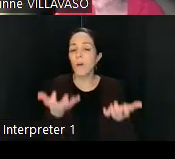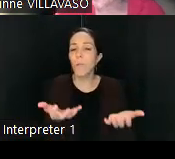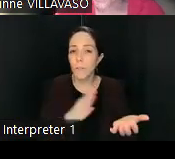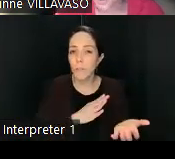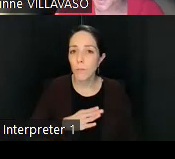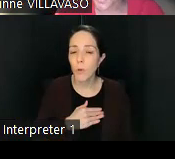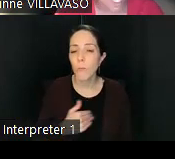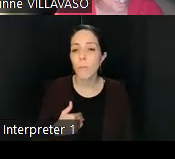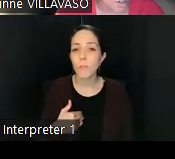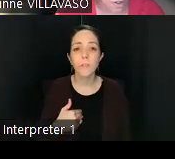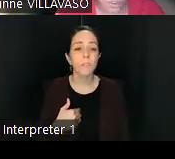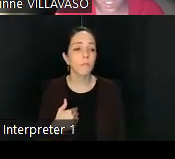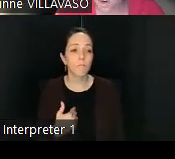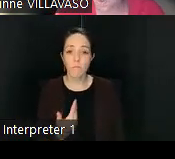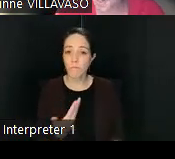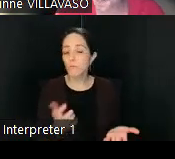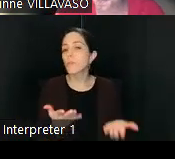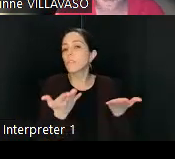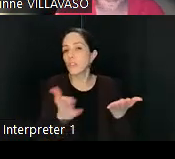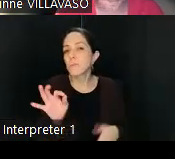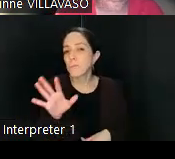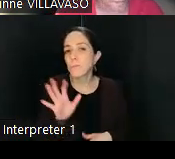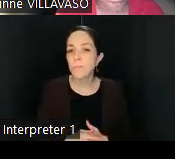Thank you, Commissioner Angie. Co-chair Obi?